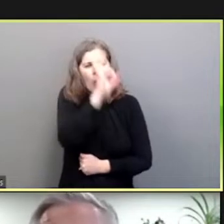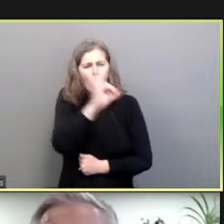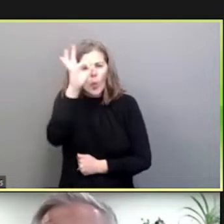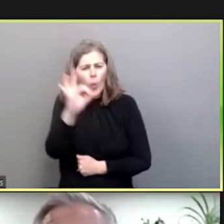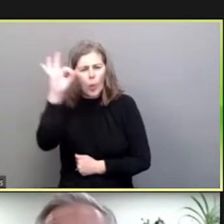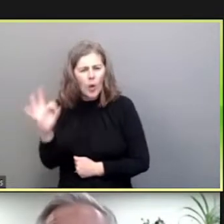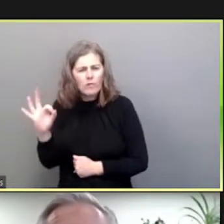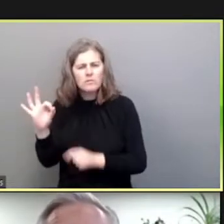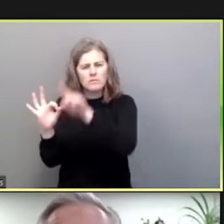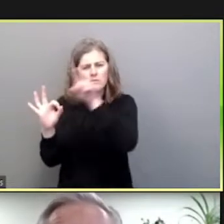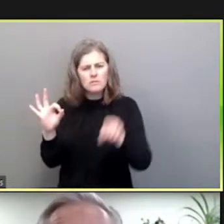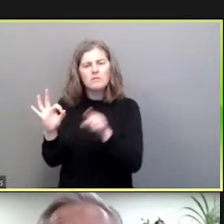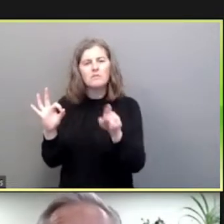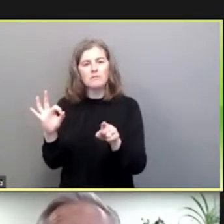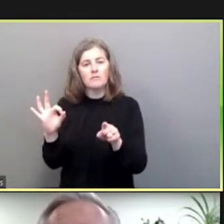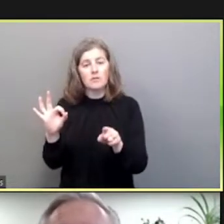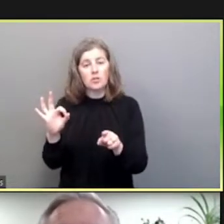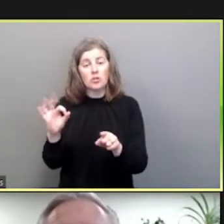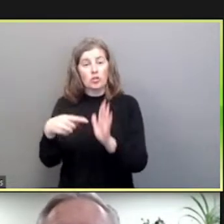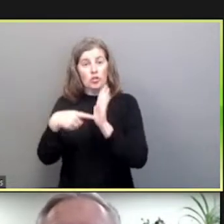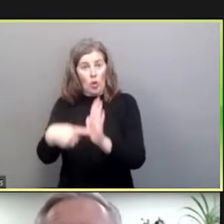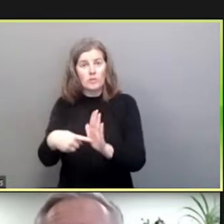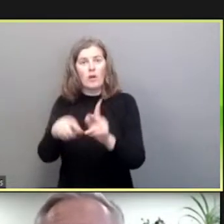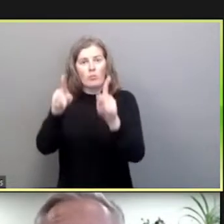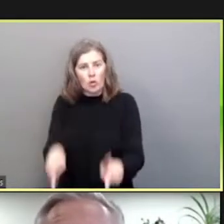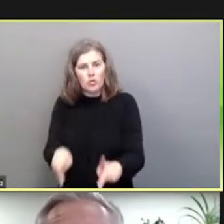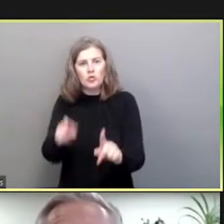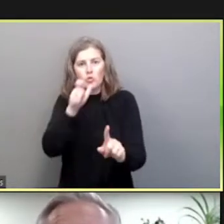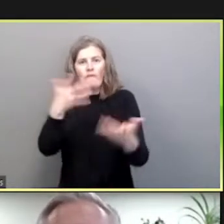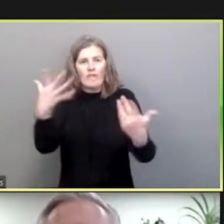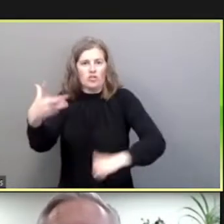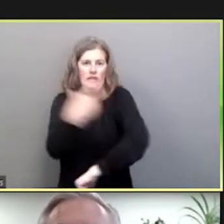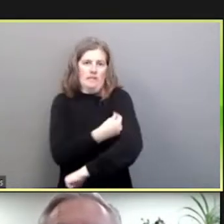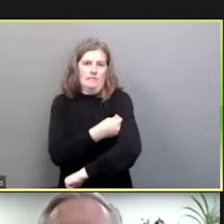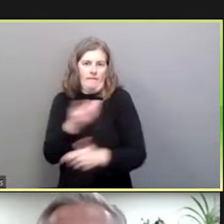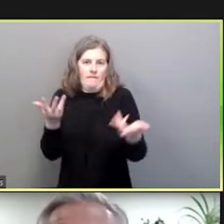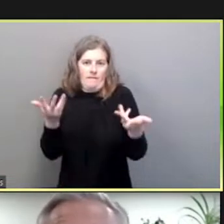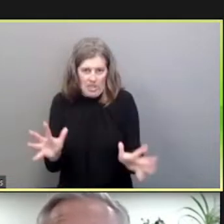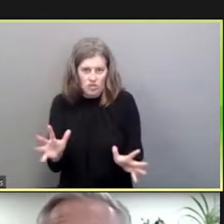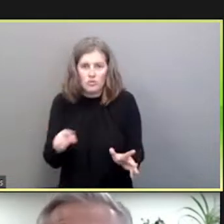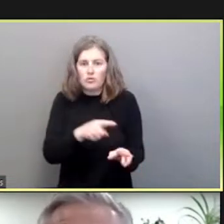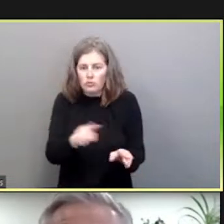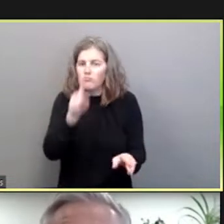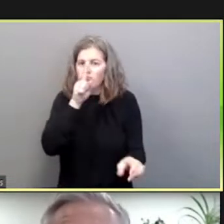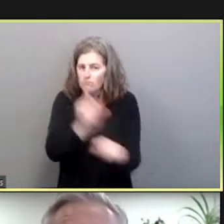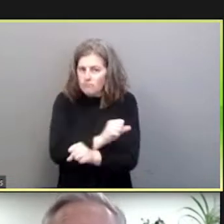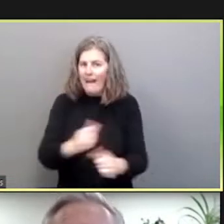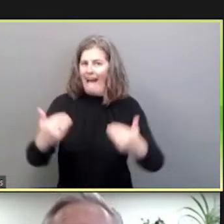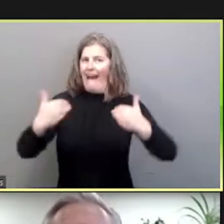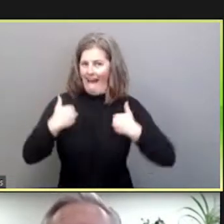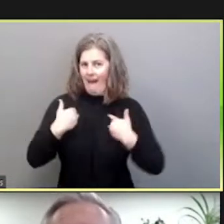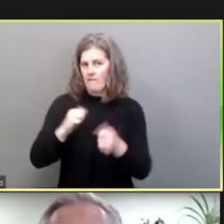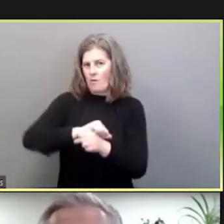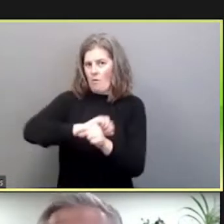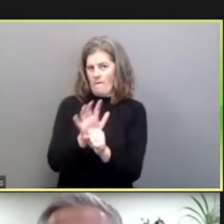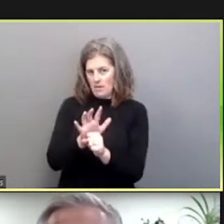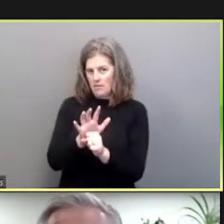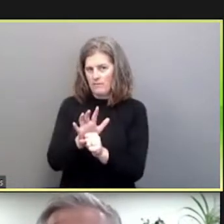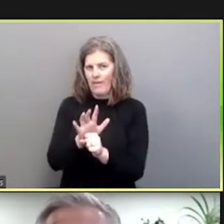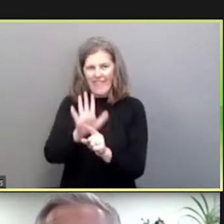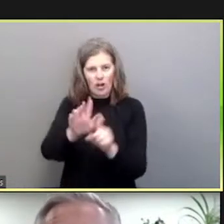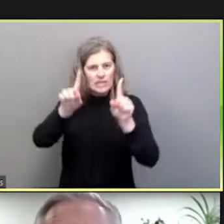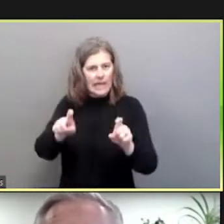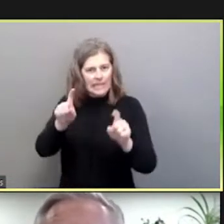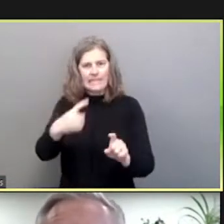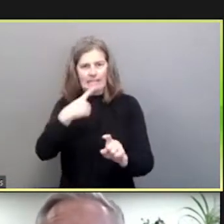graph is a vaccinated New Mexican who has tested positive for COVID.